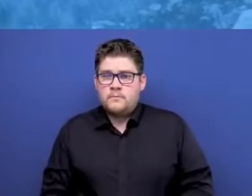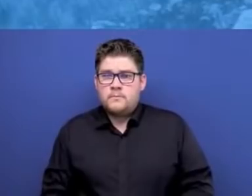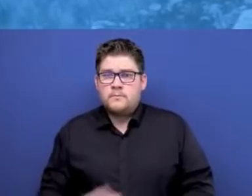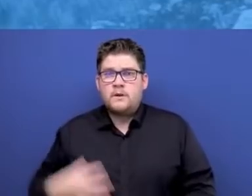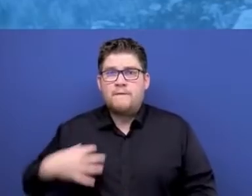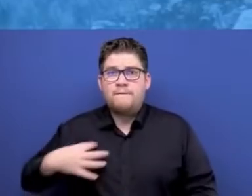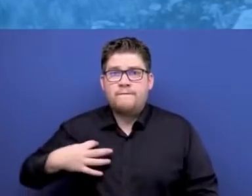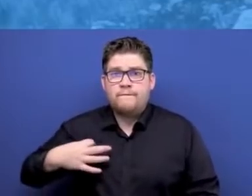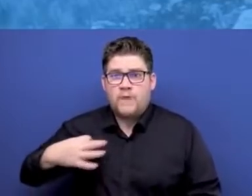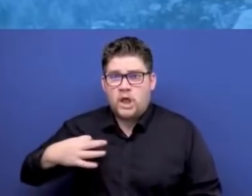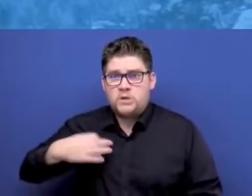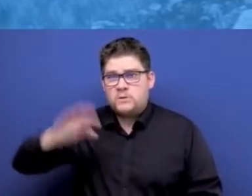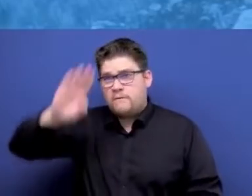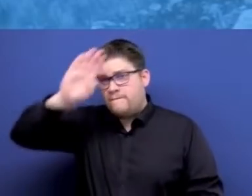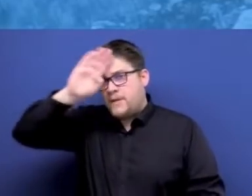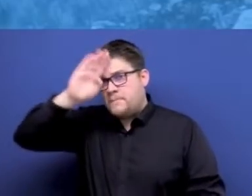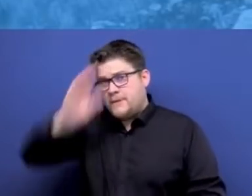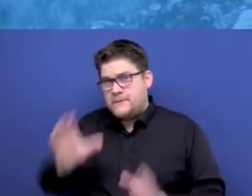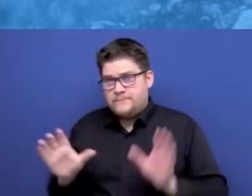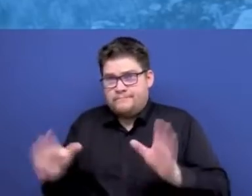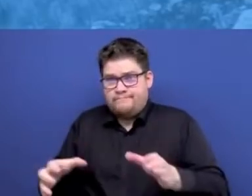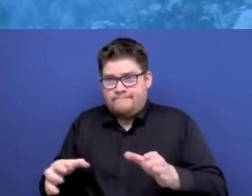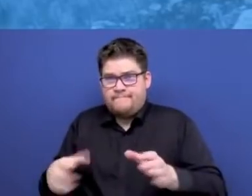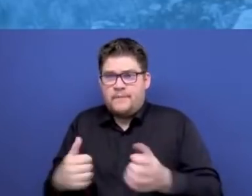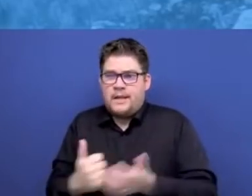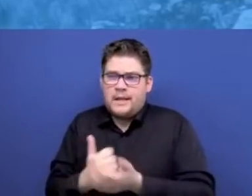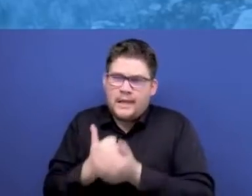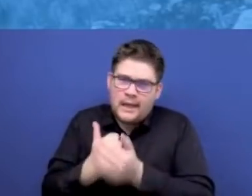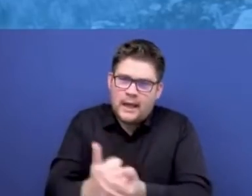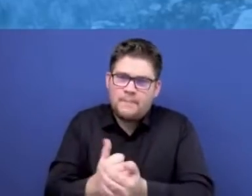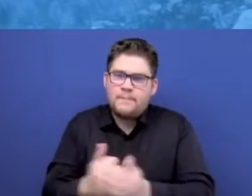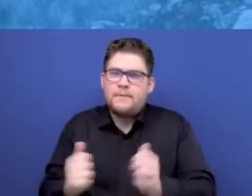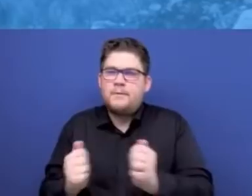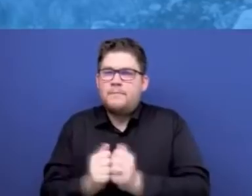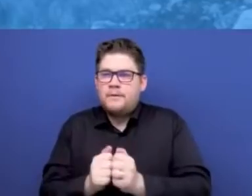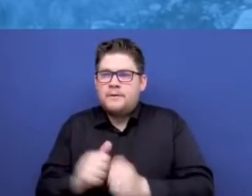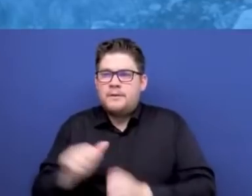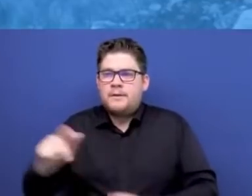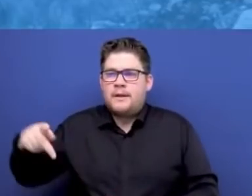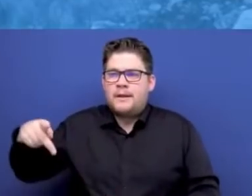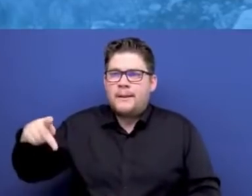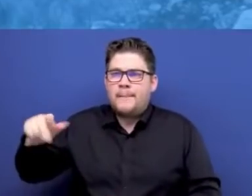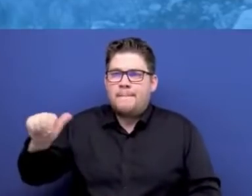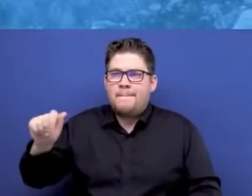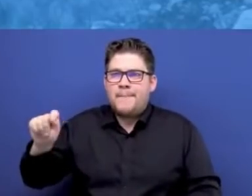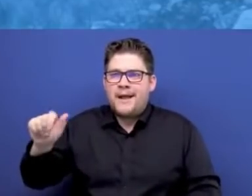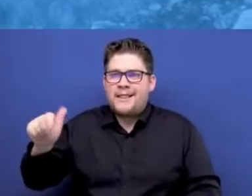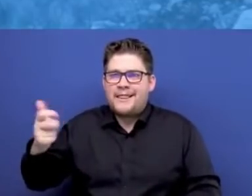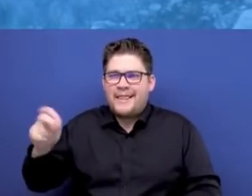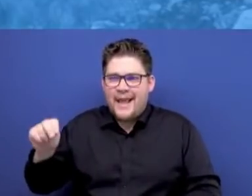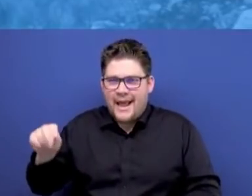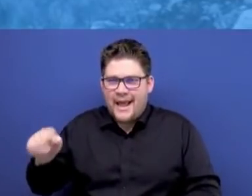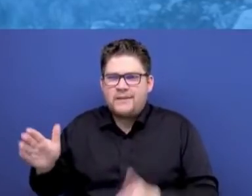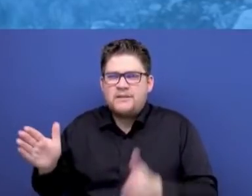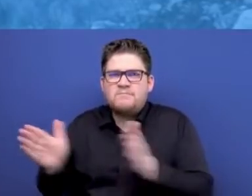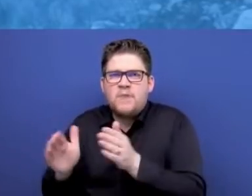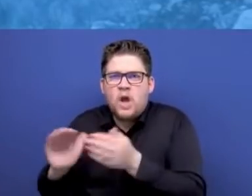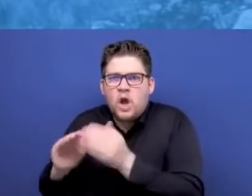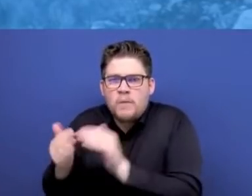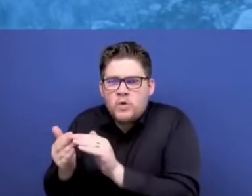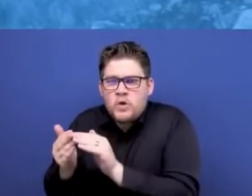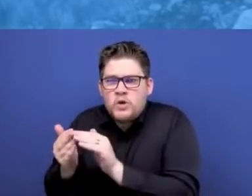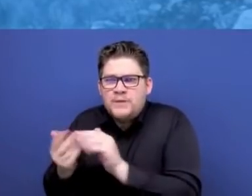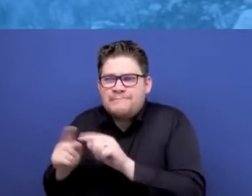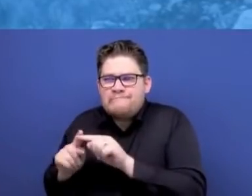Pinnetan or other smaller communities that have relied on volunteer firefighters, and what kind of funding support is offered to